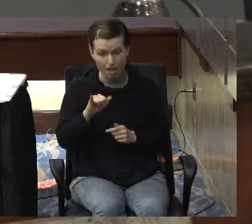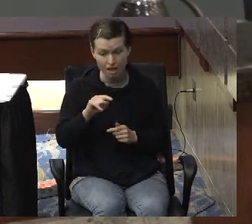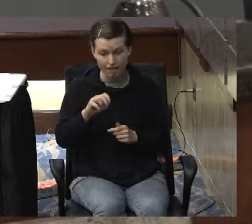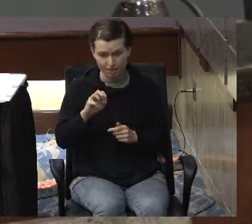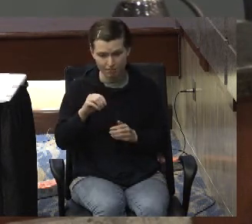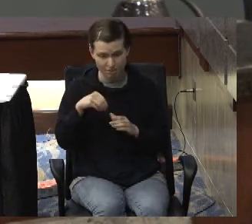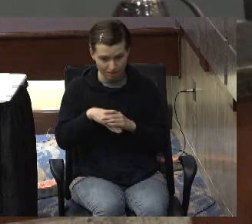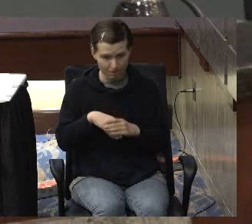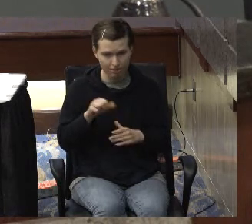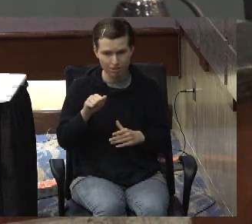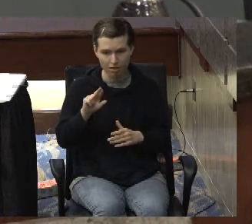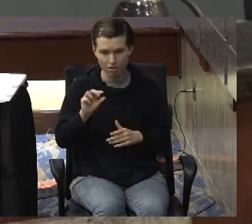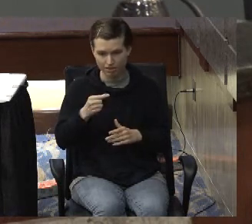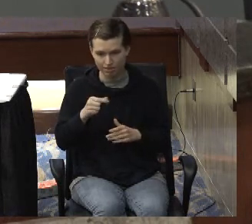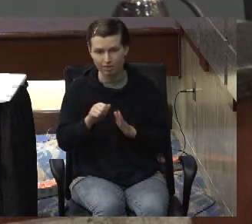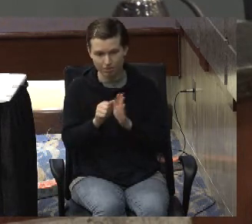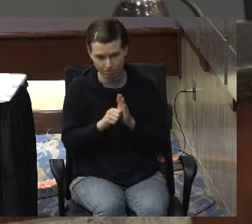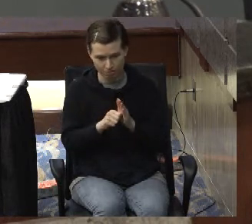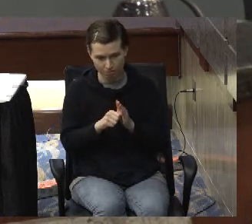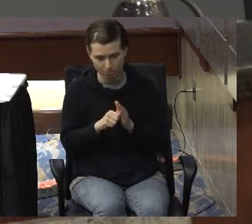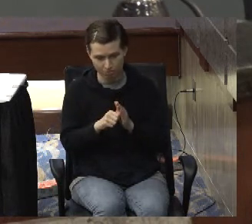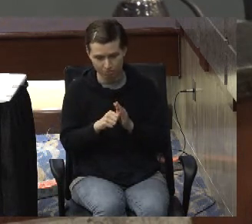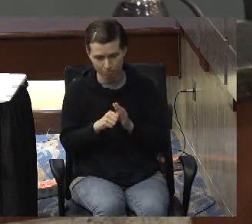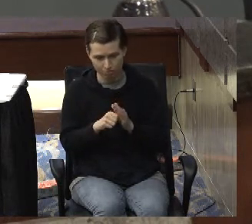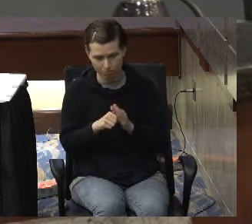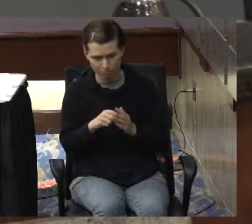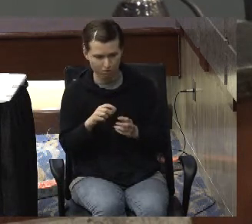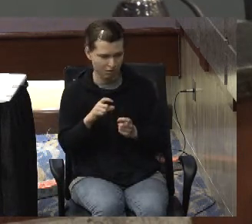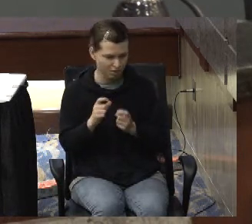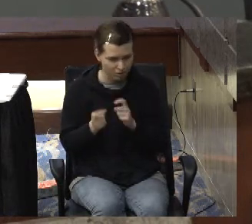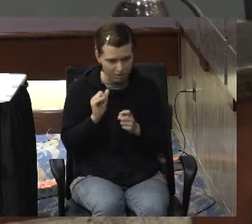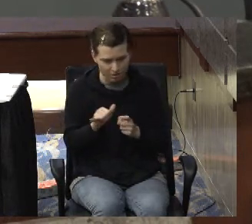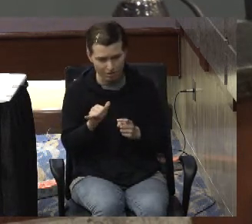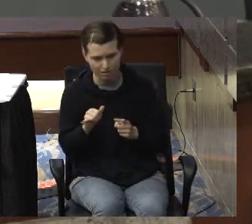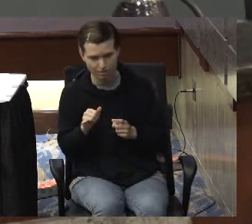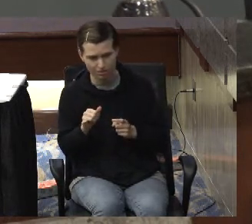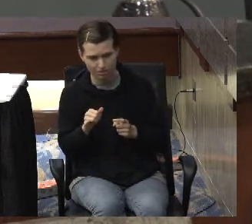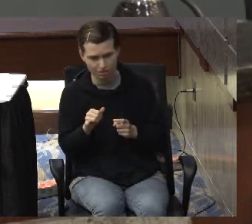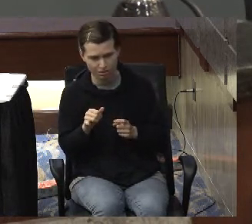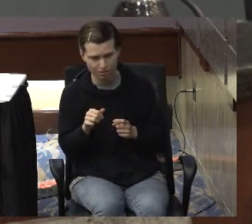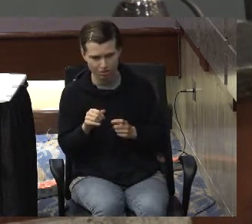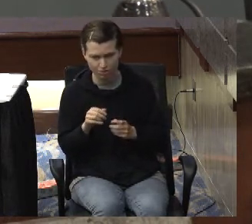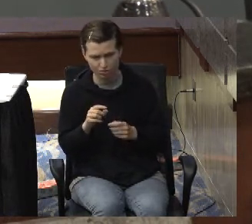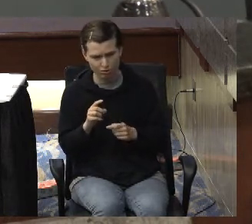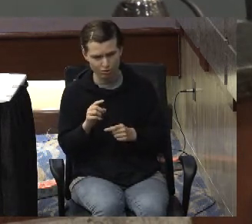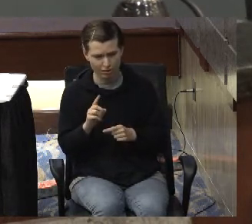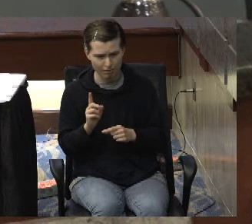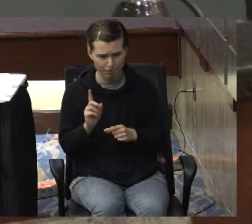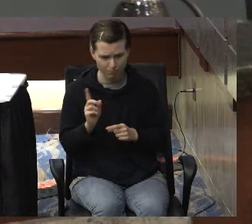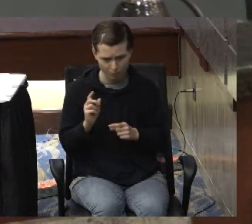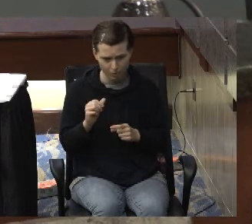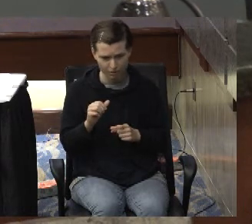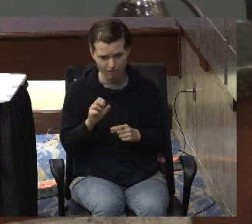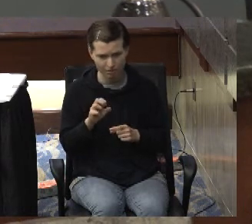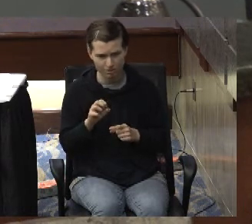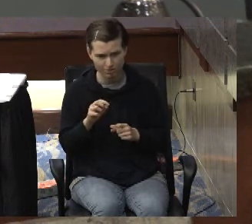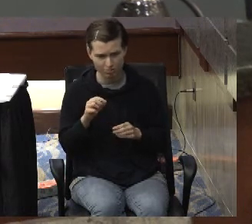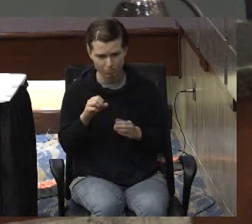brings on a consultant to do just that work for us and evaluate where EVs make sense and moving the needle in a real